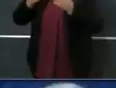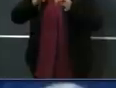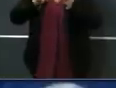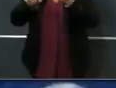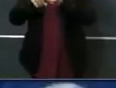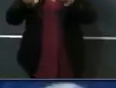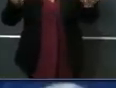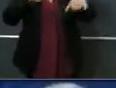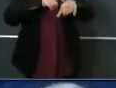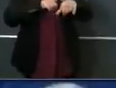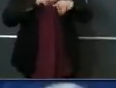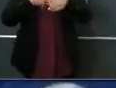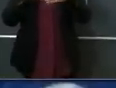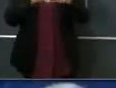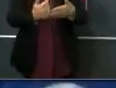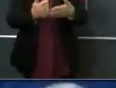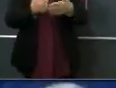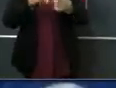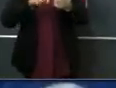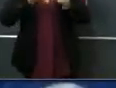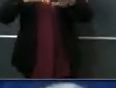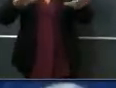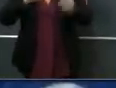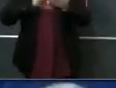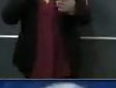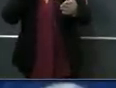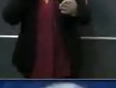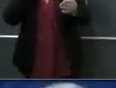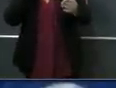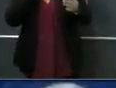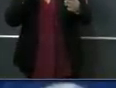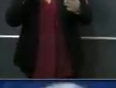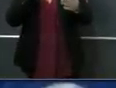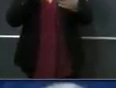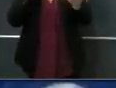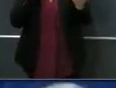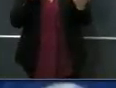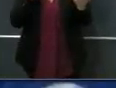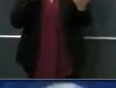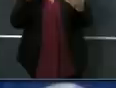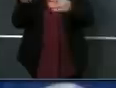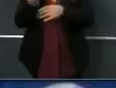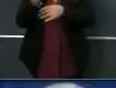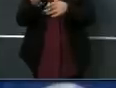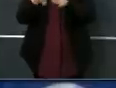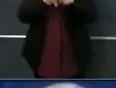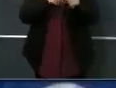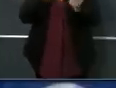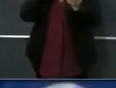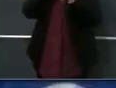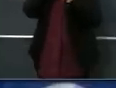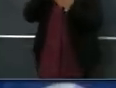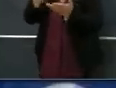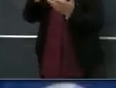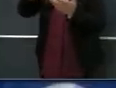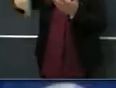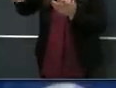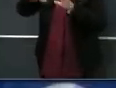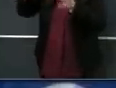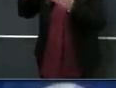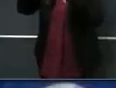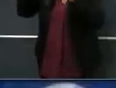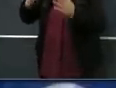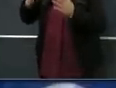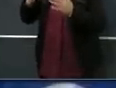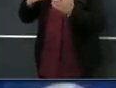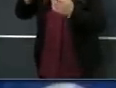learning work in addition to our extraordinary teachers. And so I just want to express that appreciation